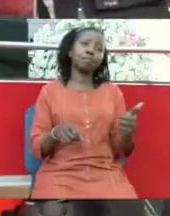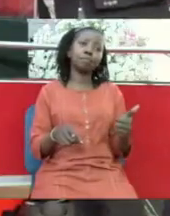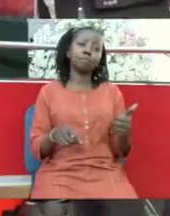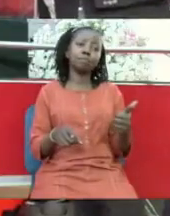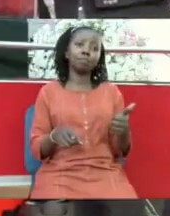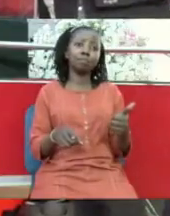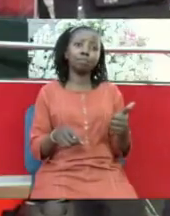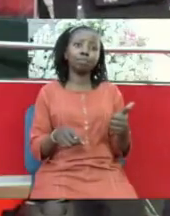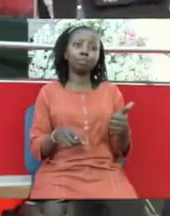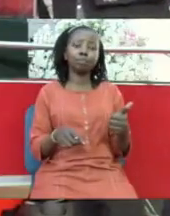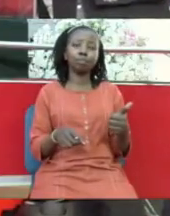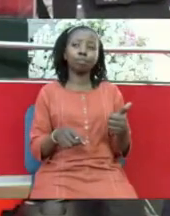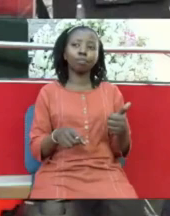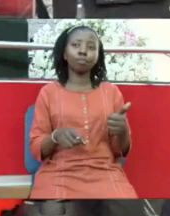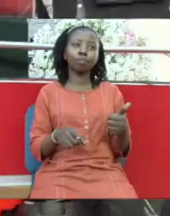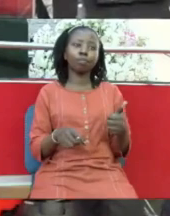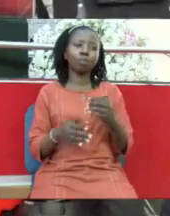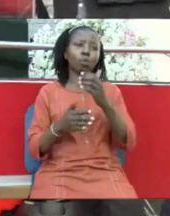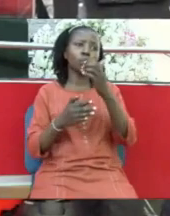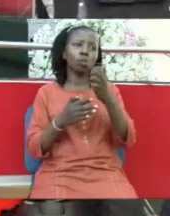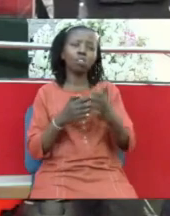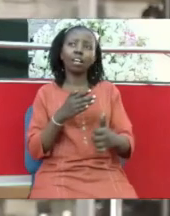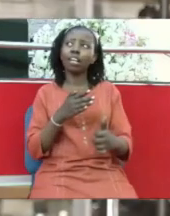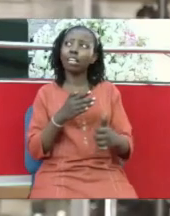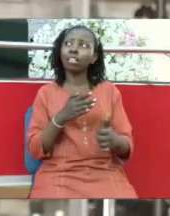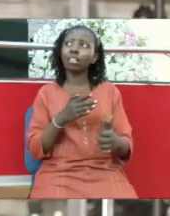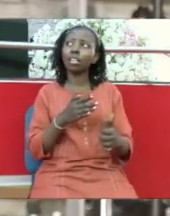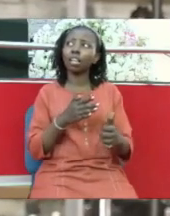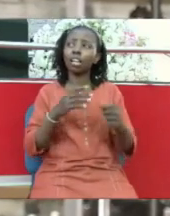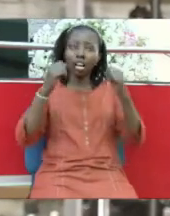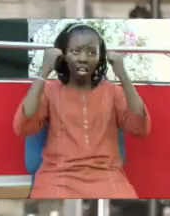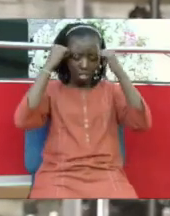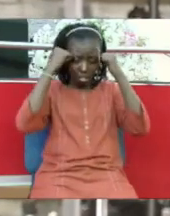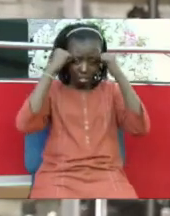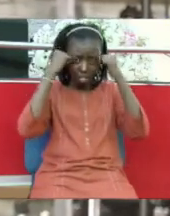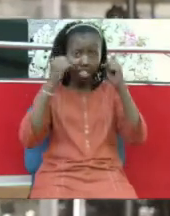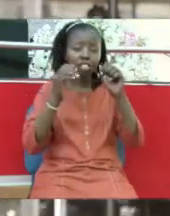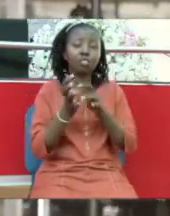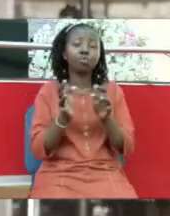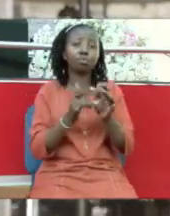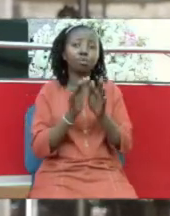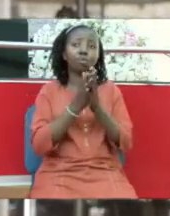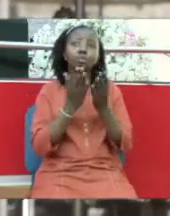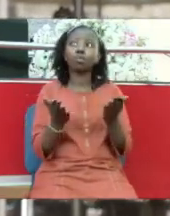We are just finishing the study of the book of Galatians in our city.